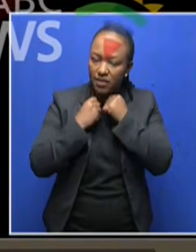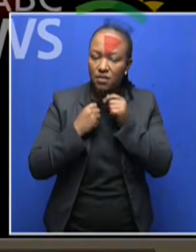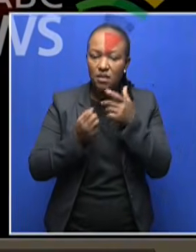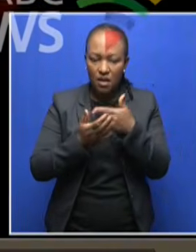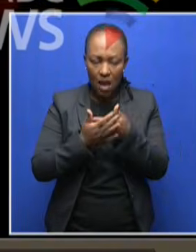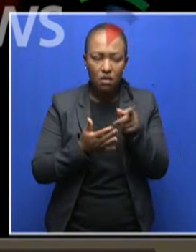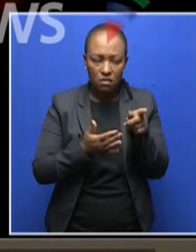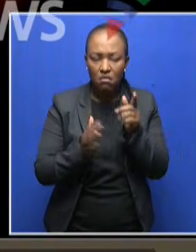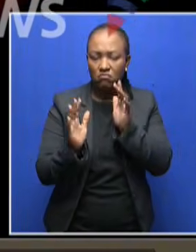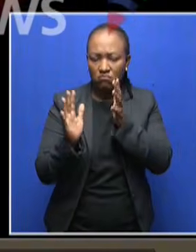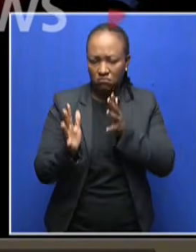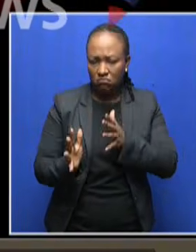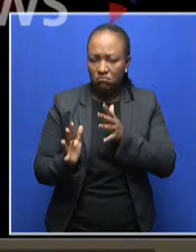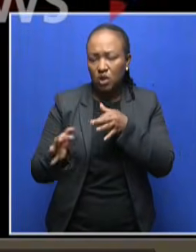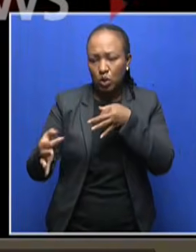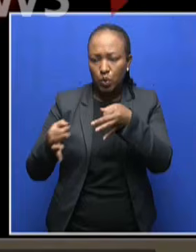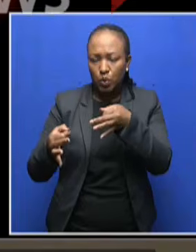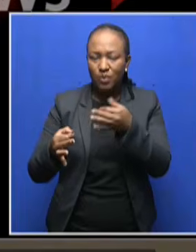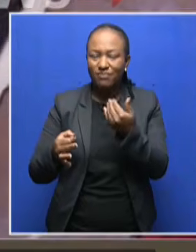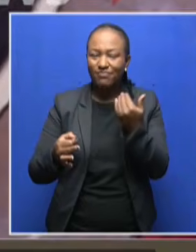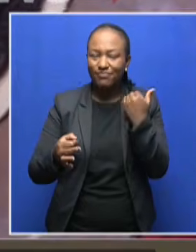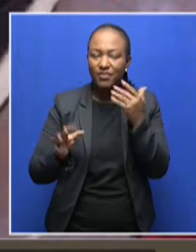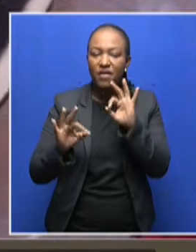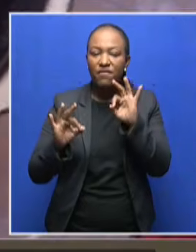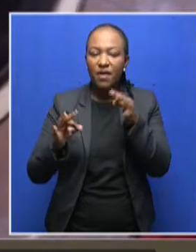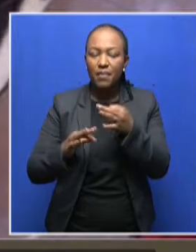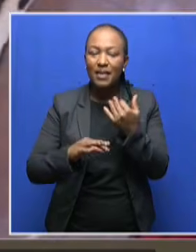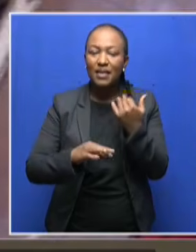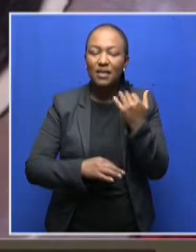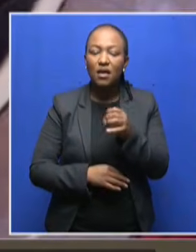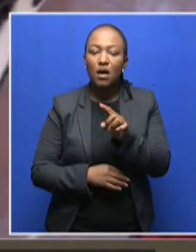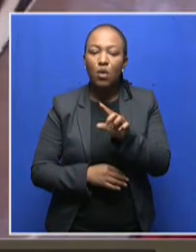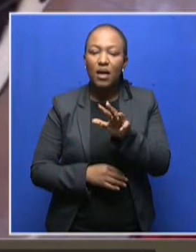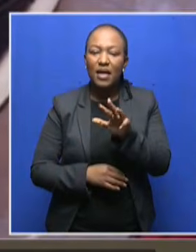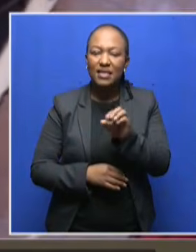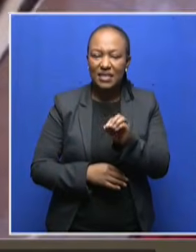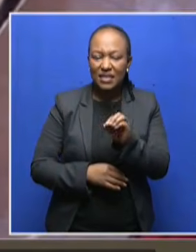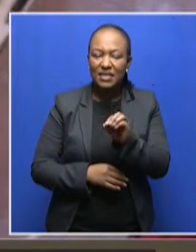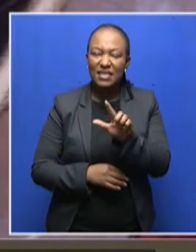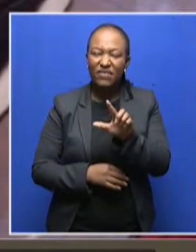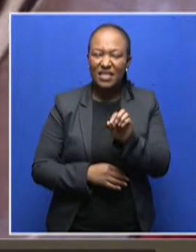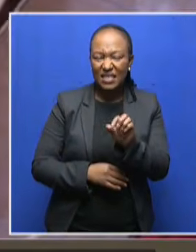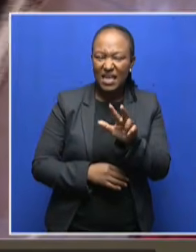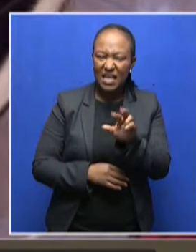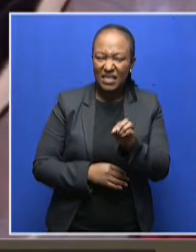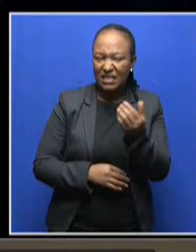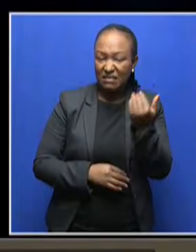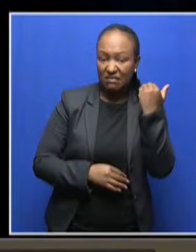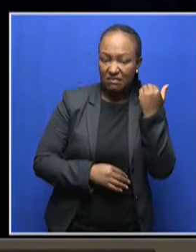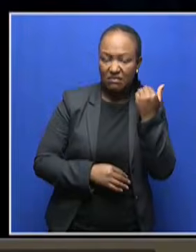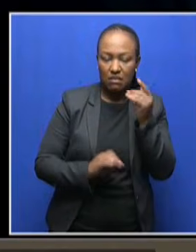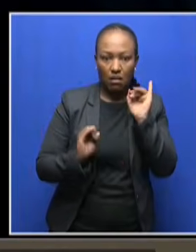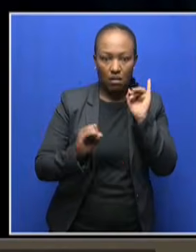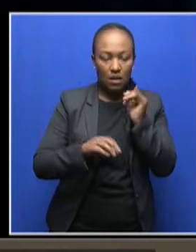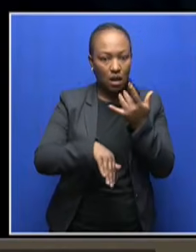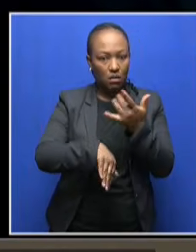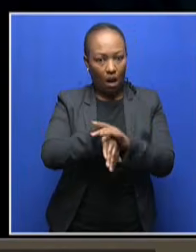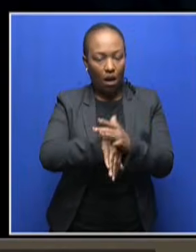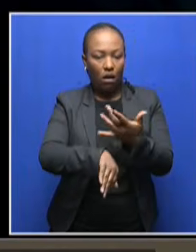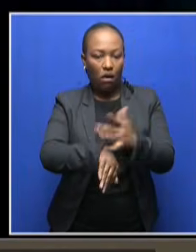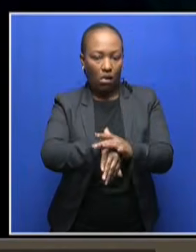of other children that died in your family in the 1980s, in the 1970s from these vaccine-preventable diseases. Vaccines are here to